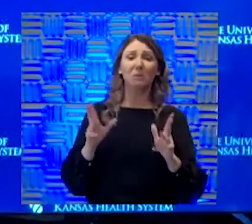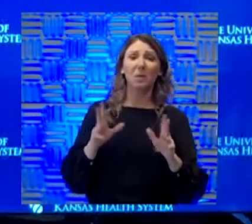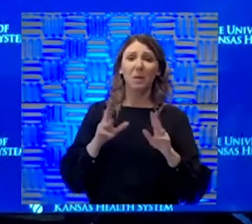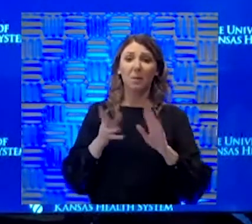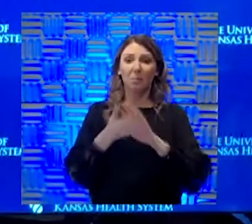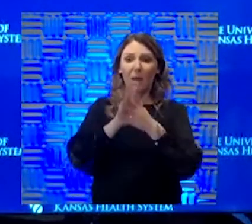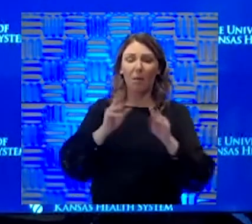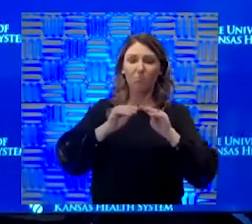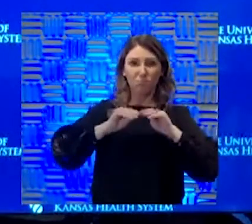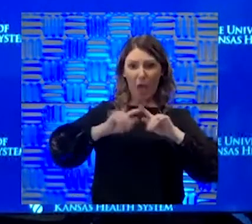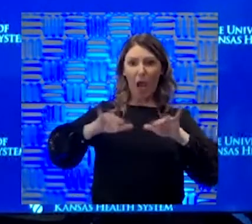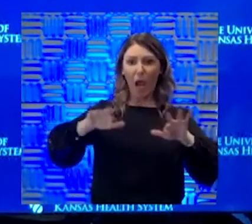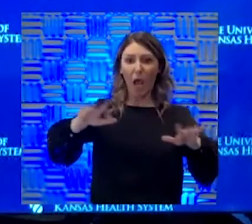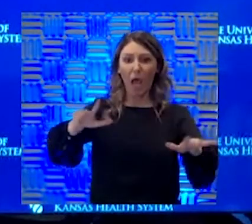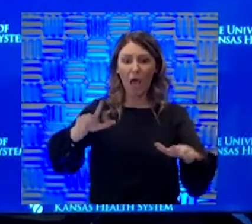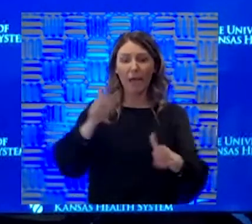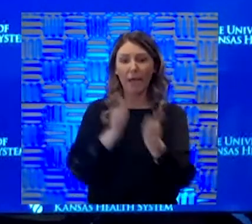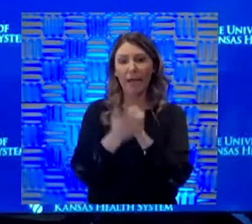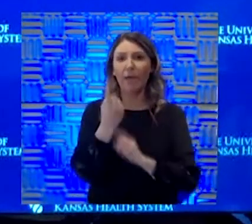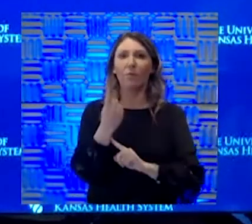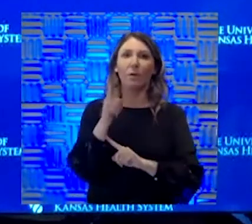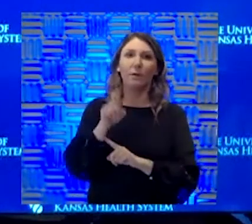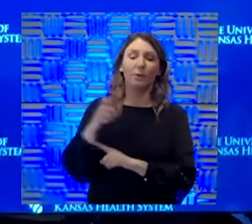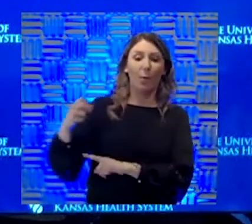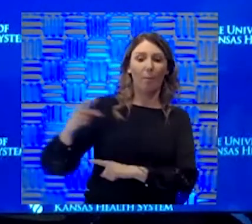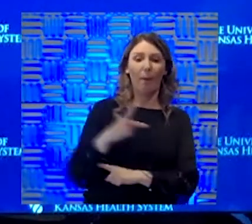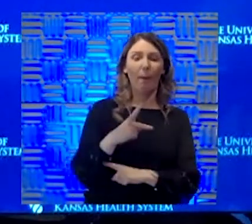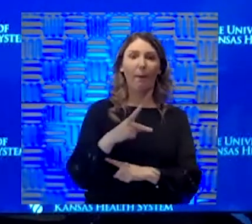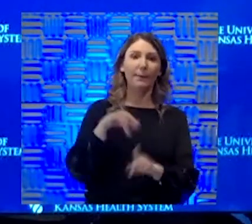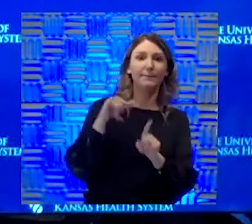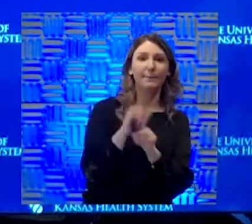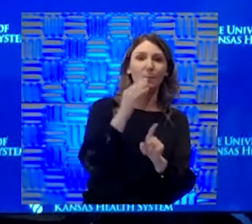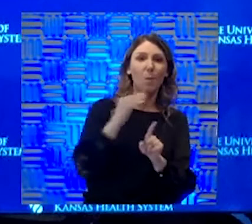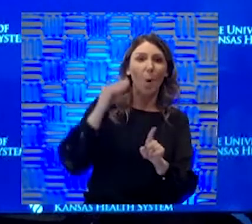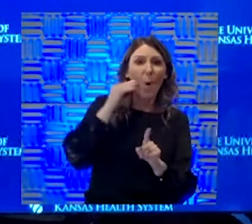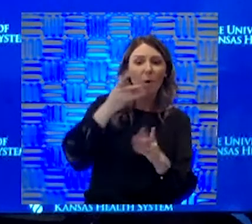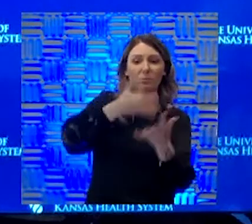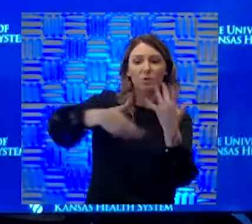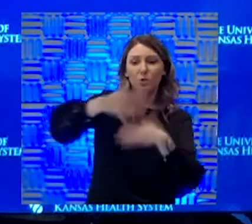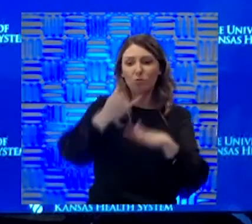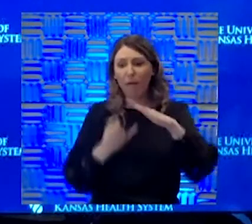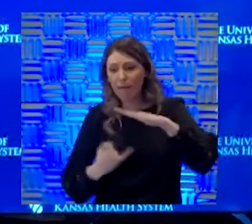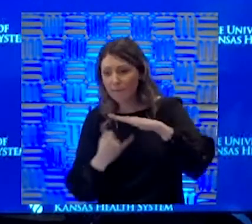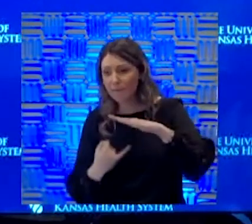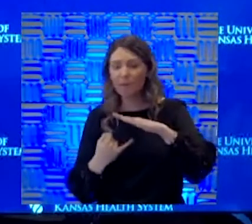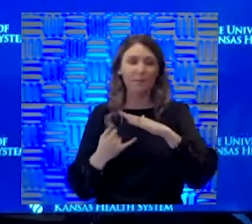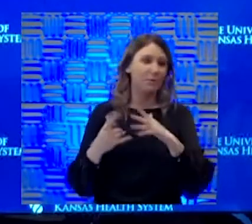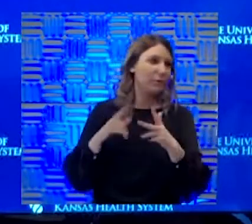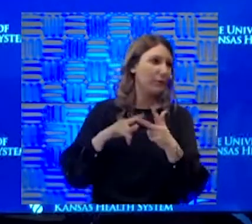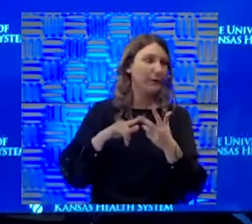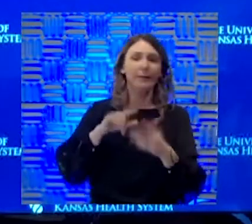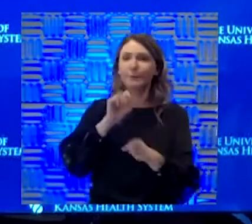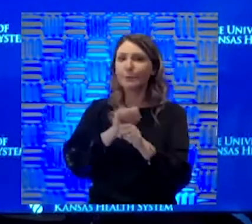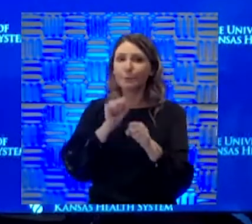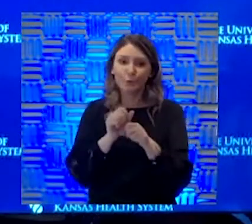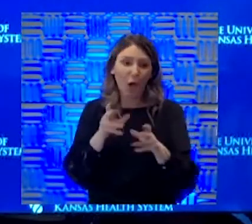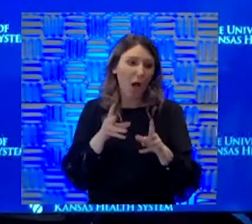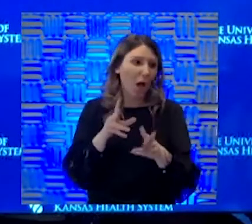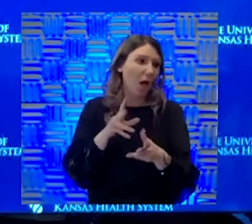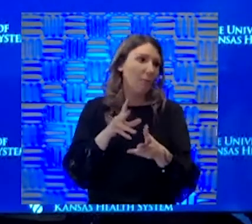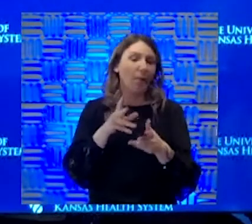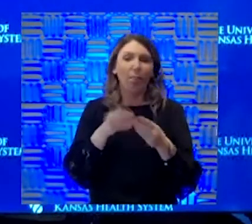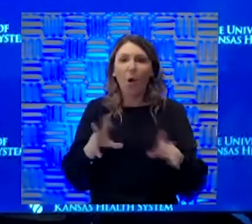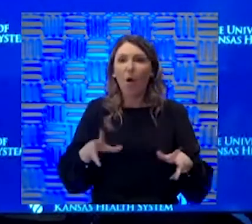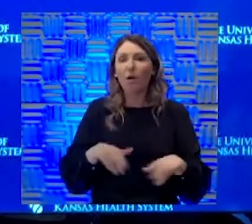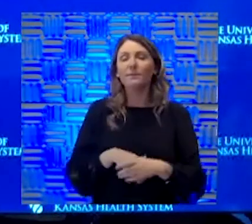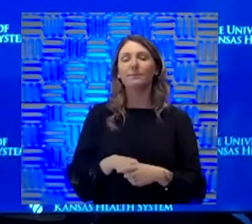everybody go back into shelter in place and stay at home and social isolation and job loss and all those other things. The only way